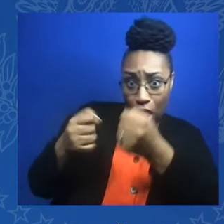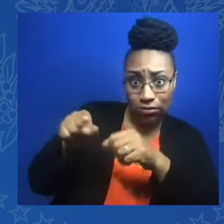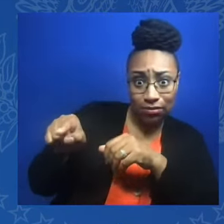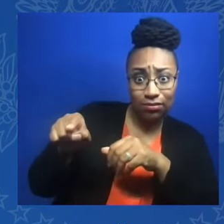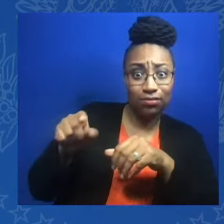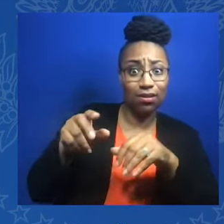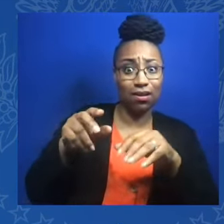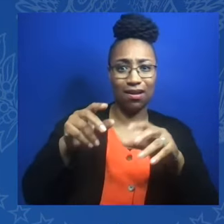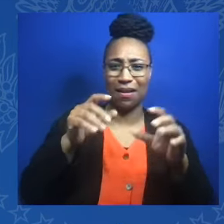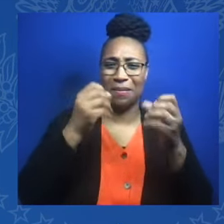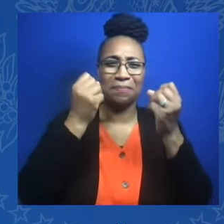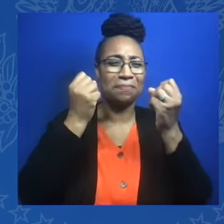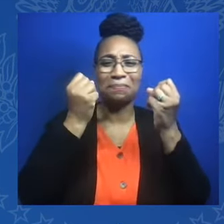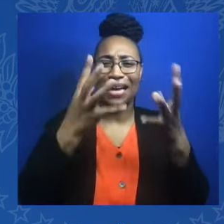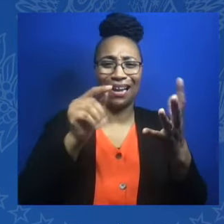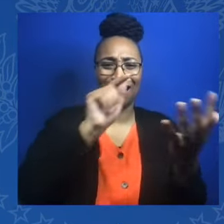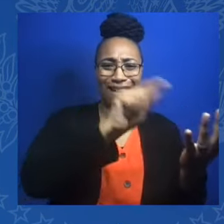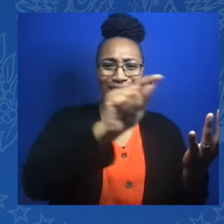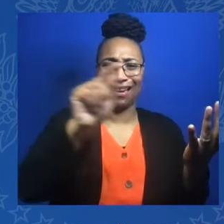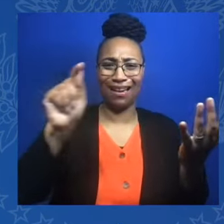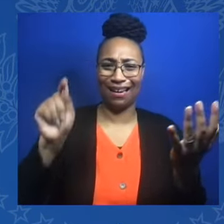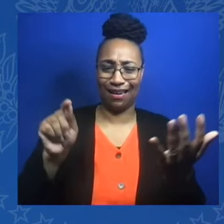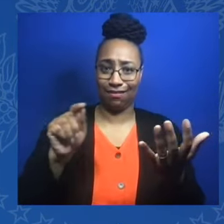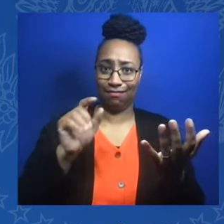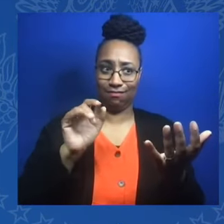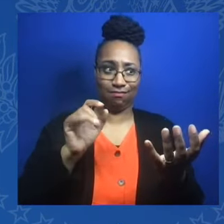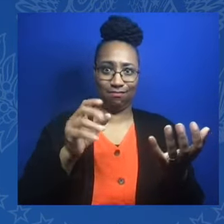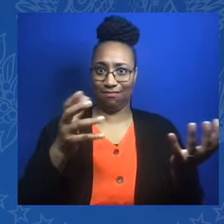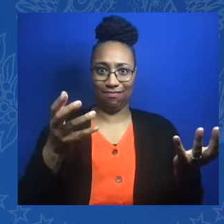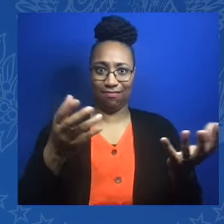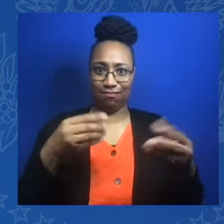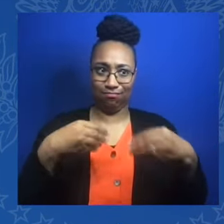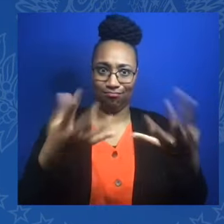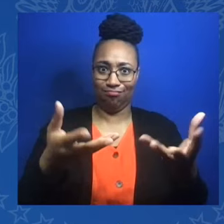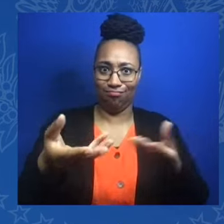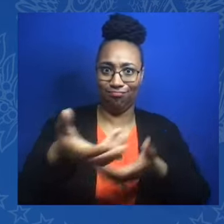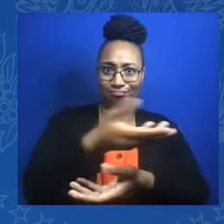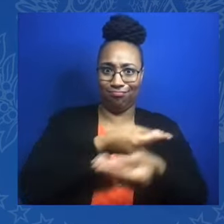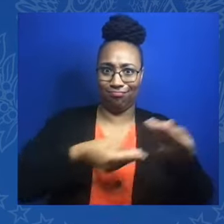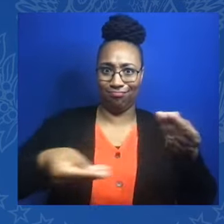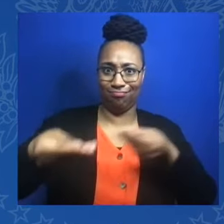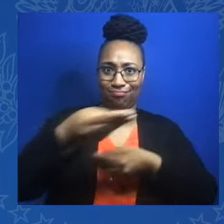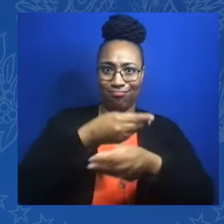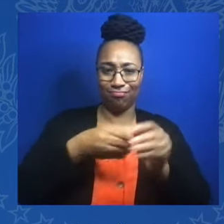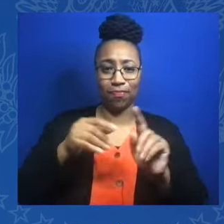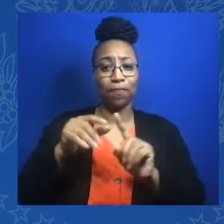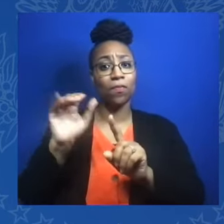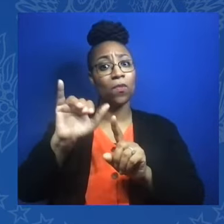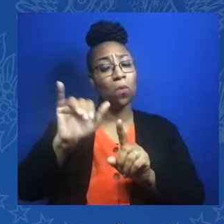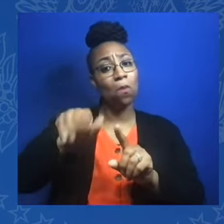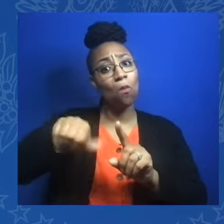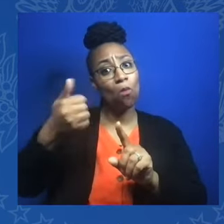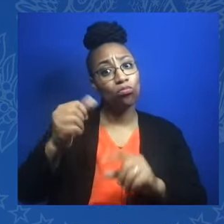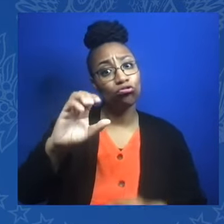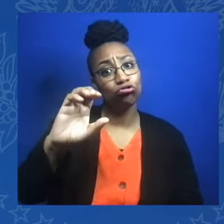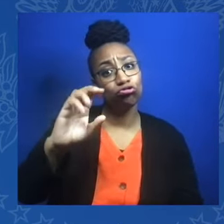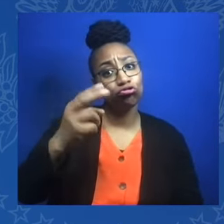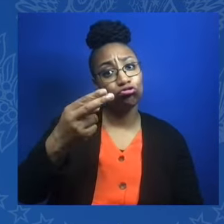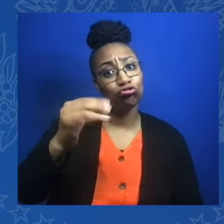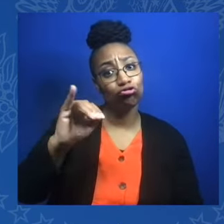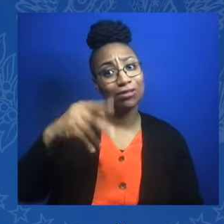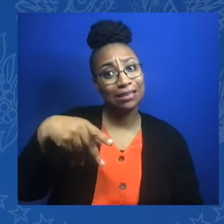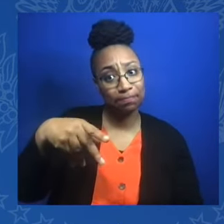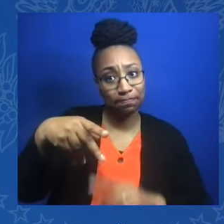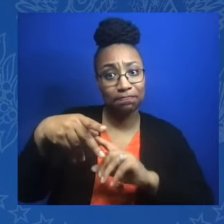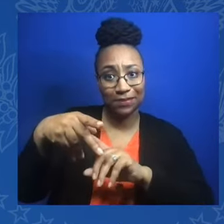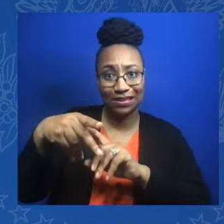for our semiconductors, a critical computer chip that I might note was invented in America, and then we lost control of it. We not only control